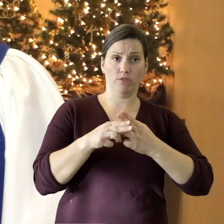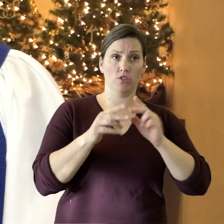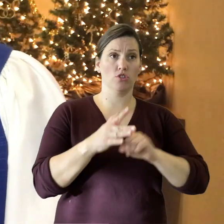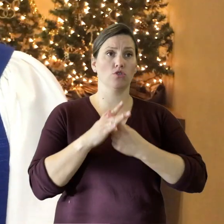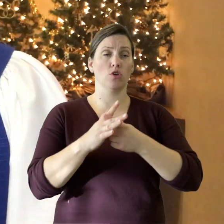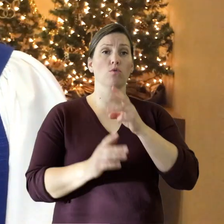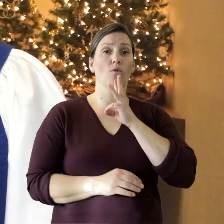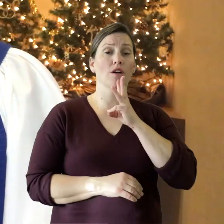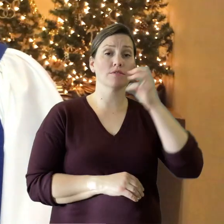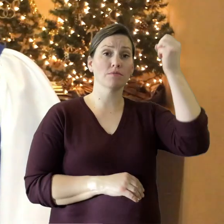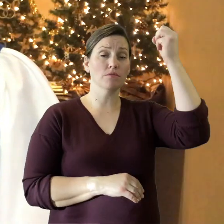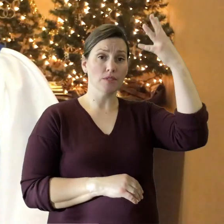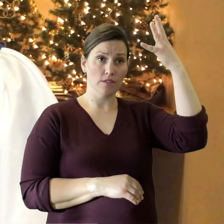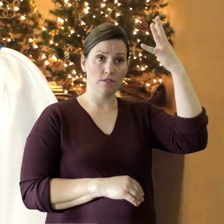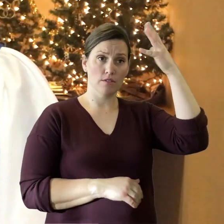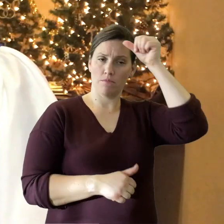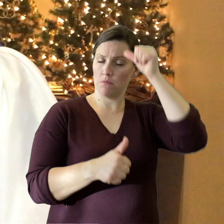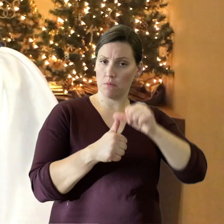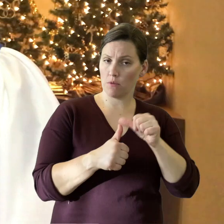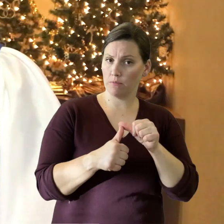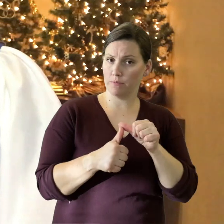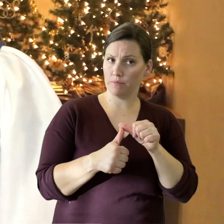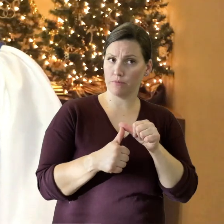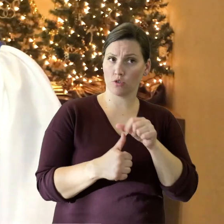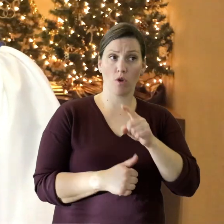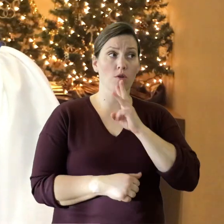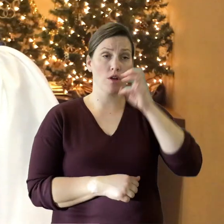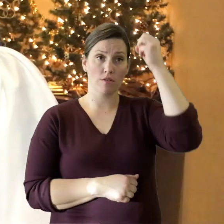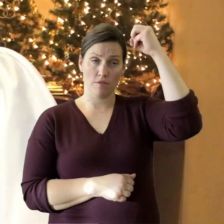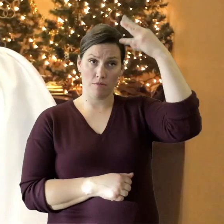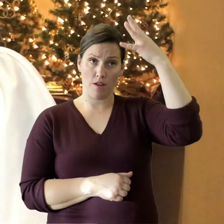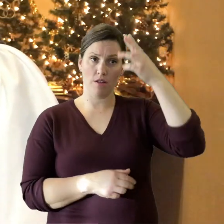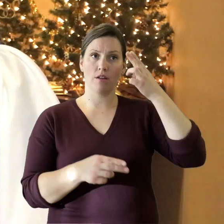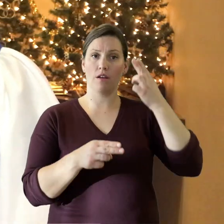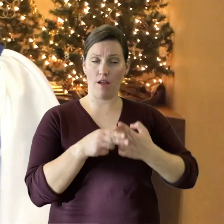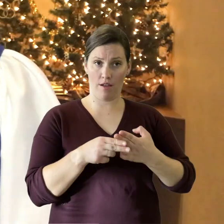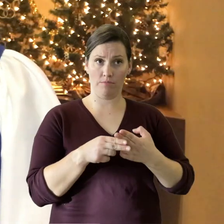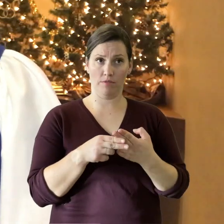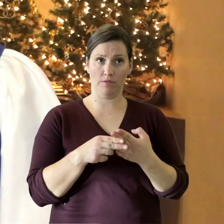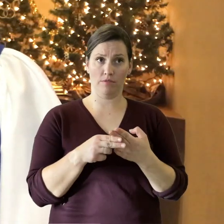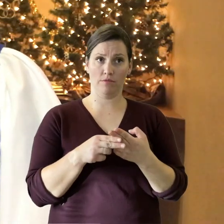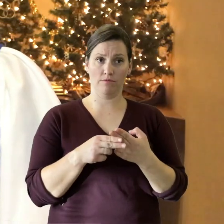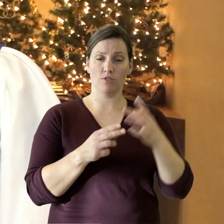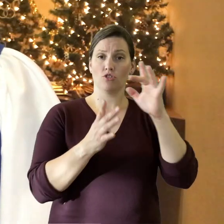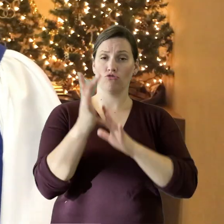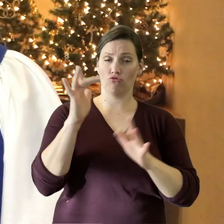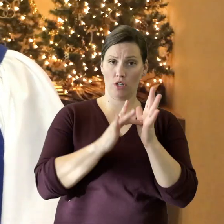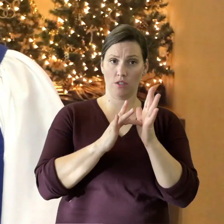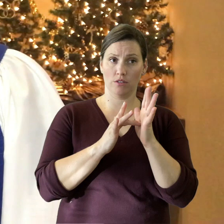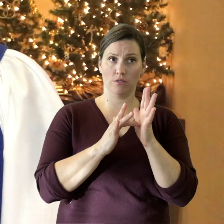It begins in your baptism. Remember, you were baptized in the name